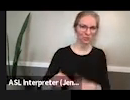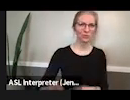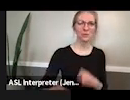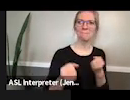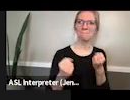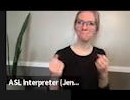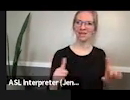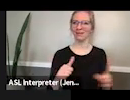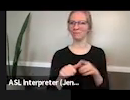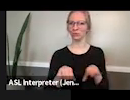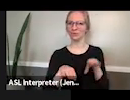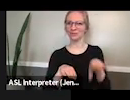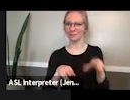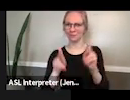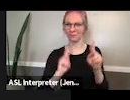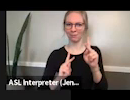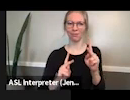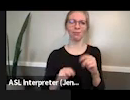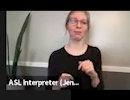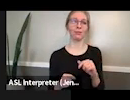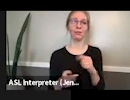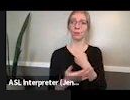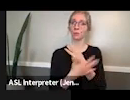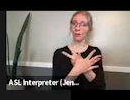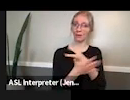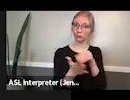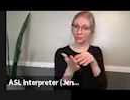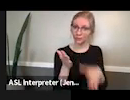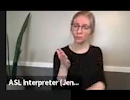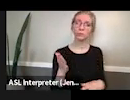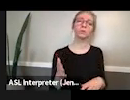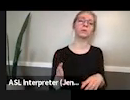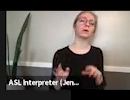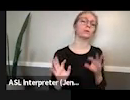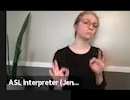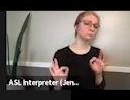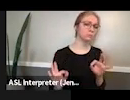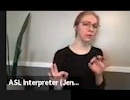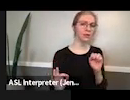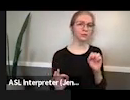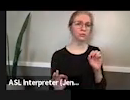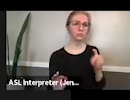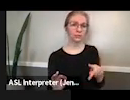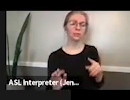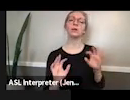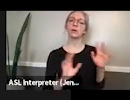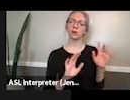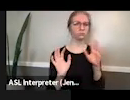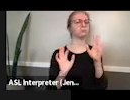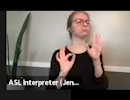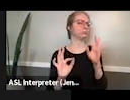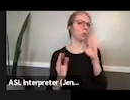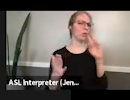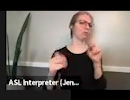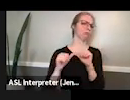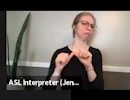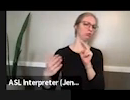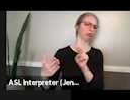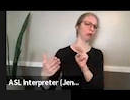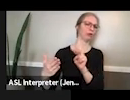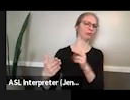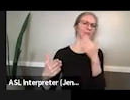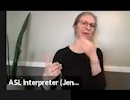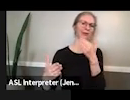people. Graduate students, SLP, excellent. I'll keep looking at these as we go. Thank you for doing this for